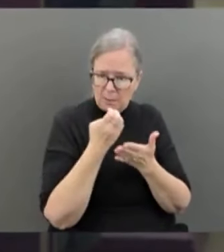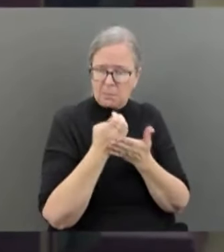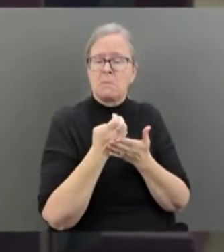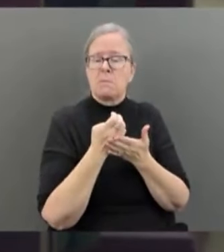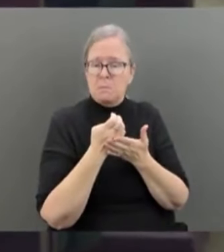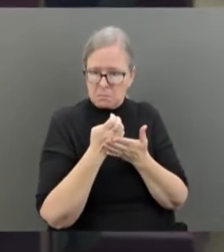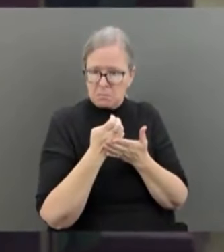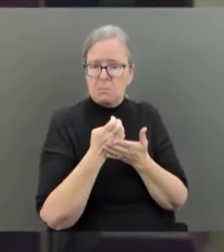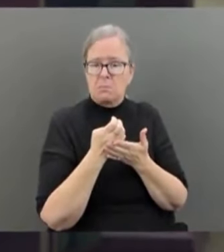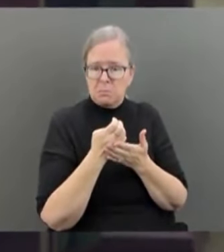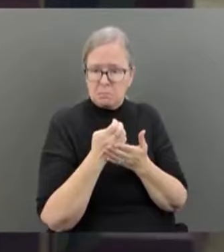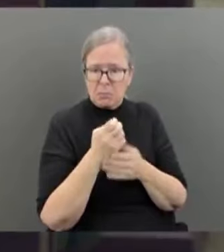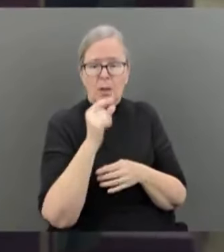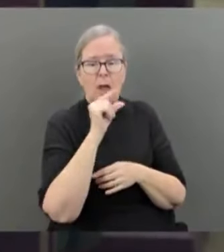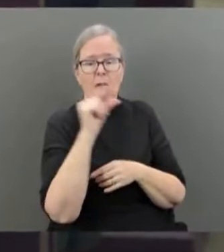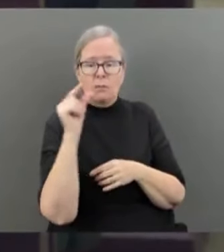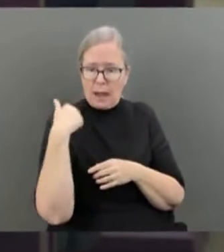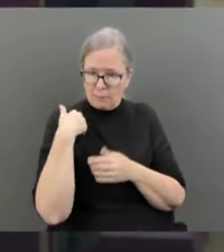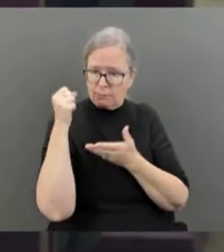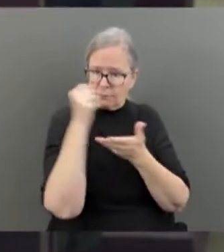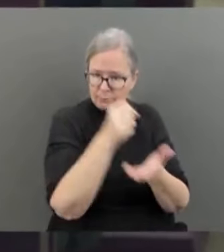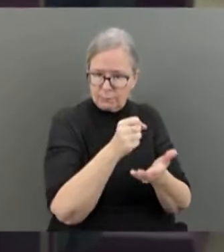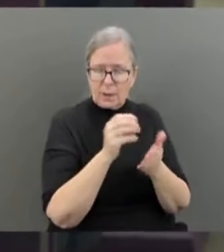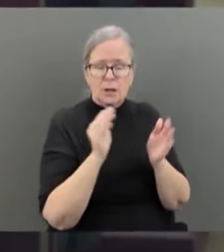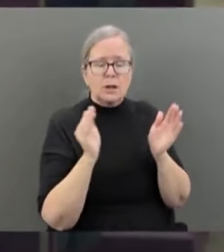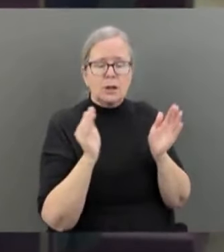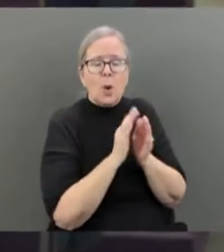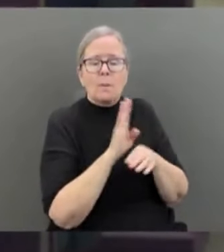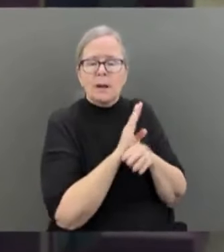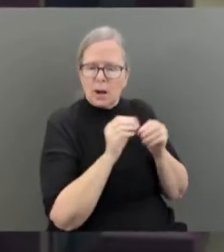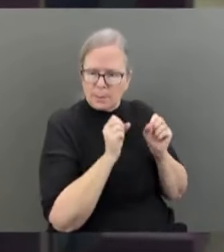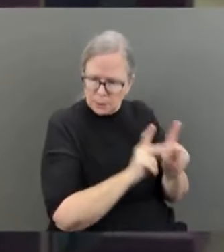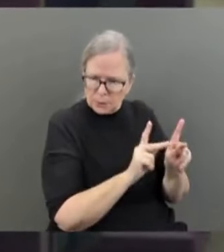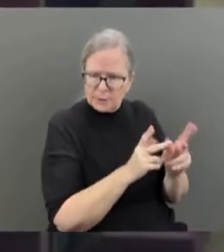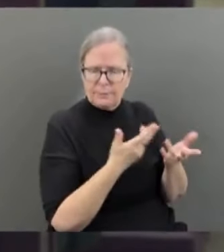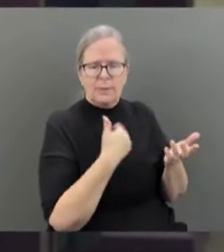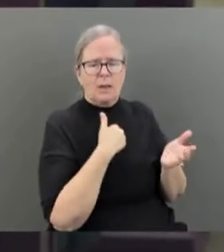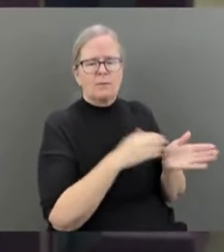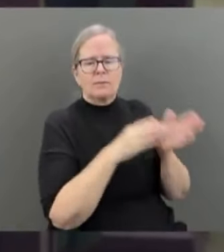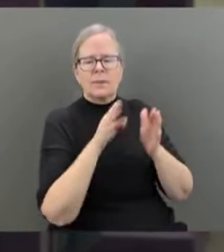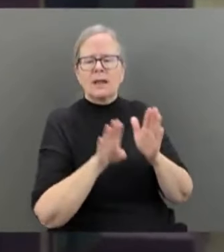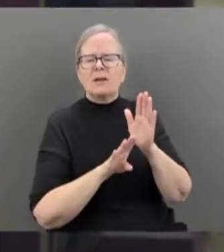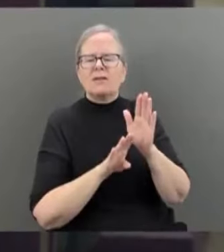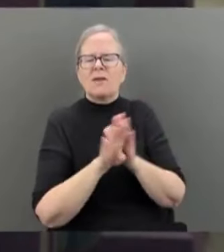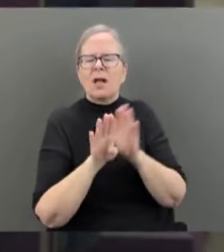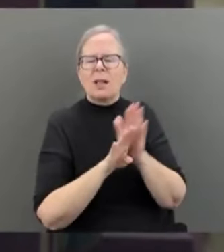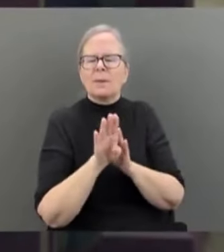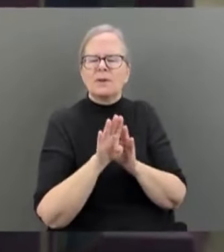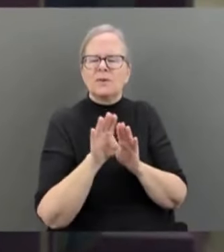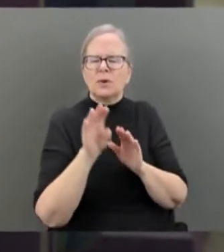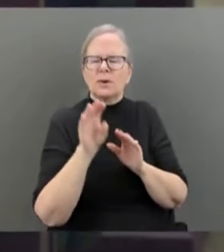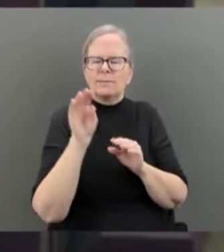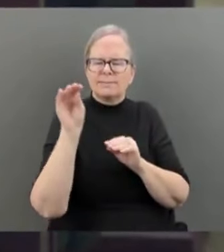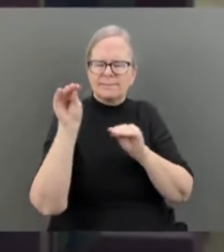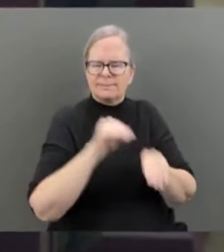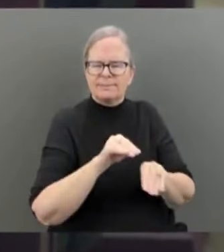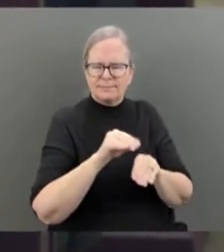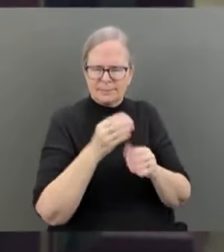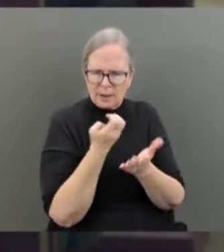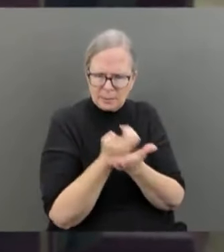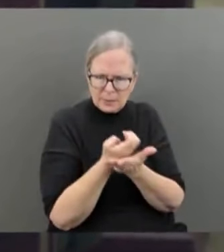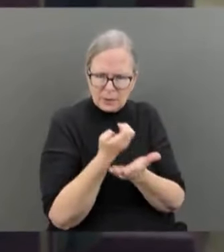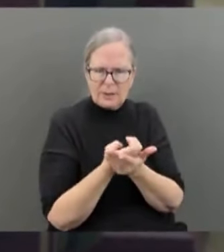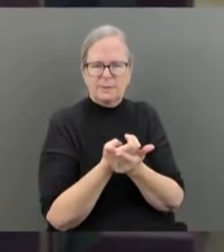Grant, Alberta Export Expansion Program, and the Investment and Growth Fund. For workers, Mr. Speaker, there are training and skills development